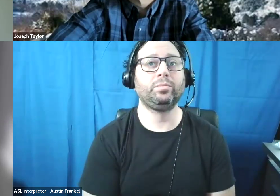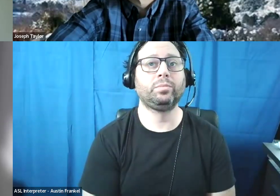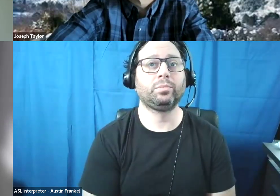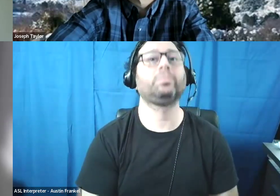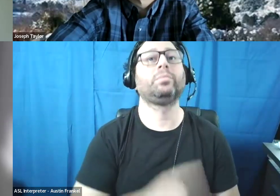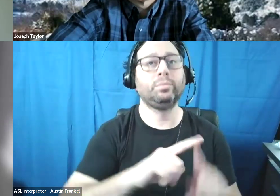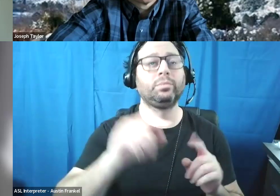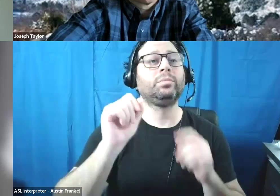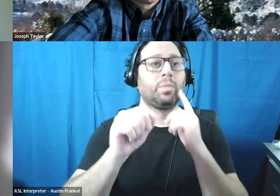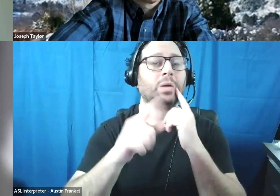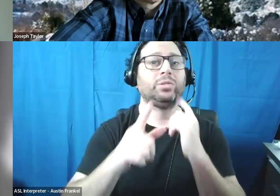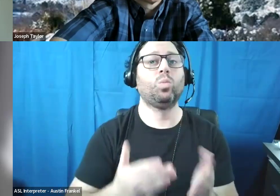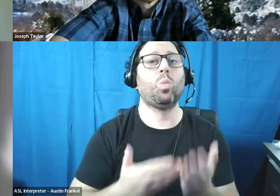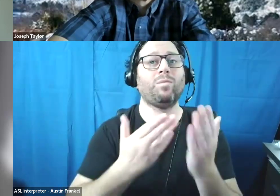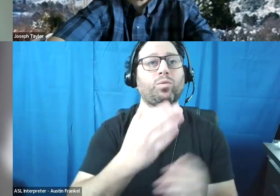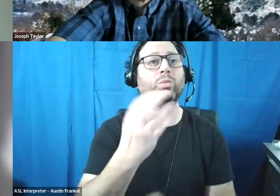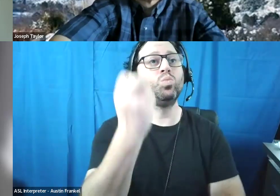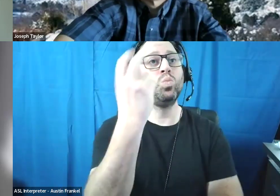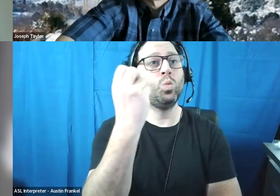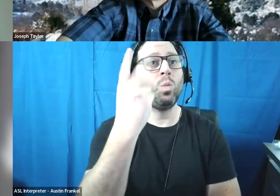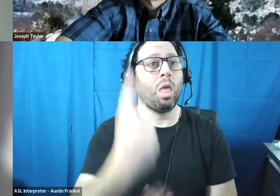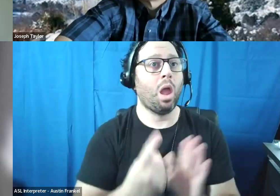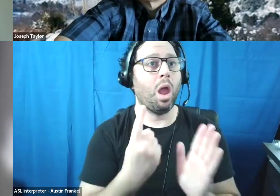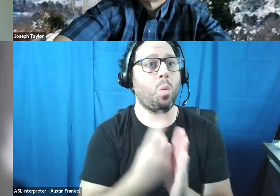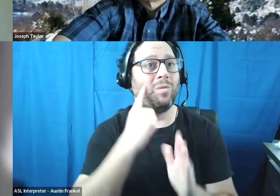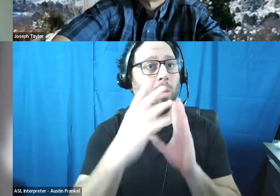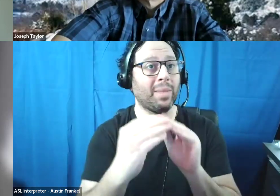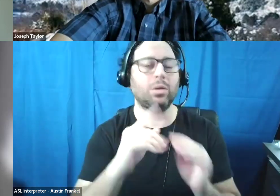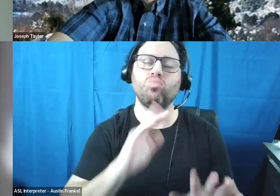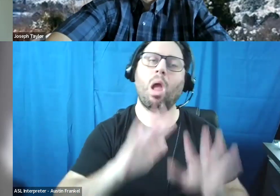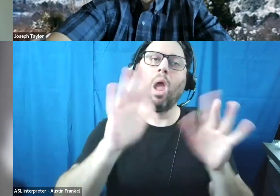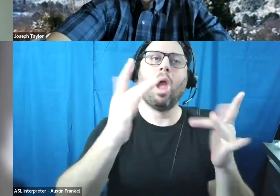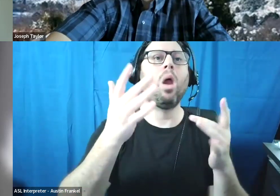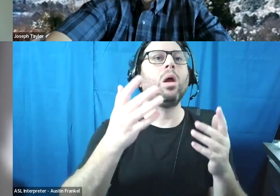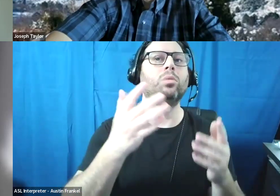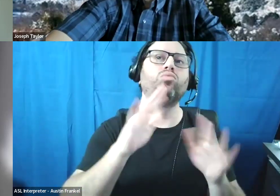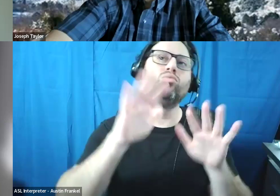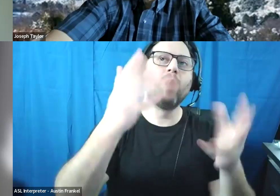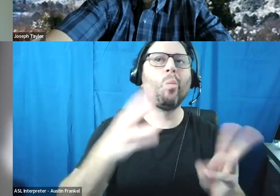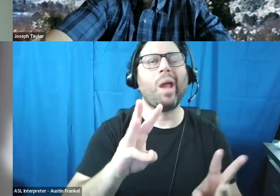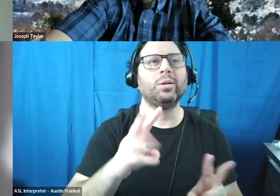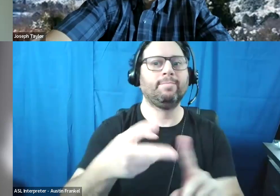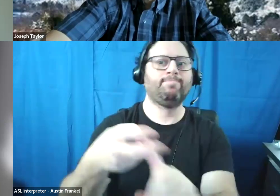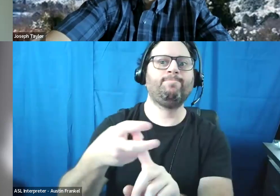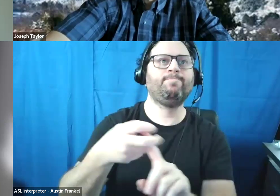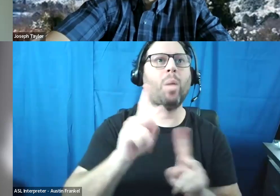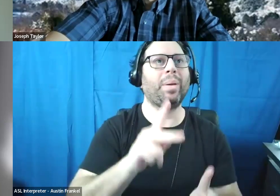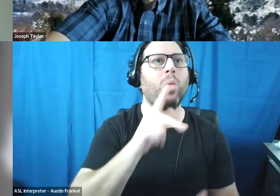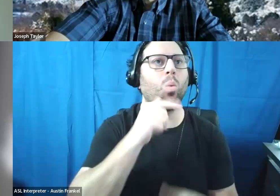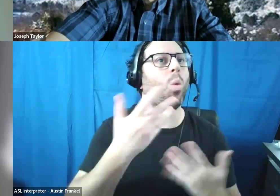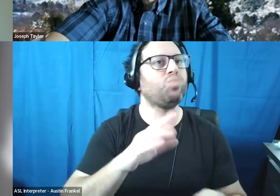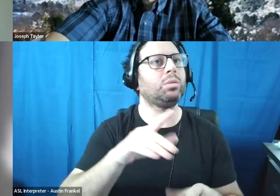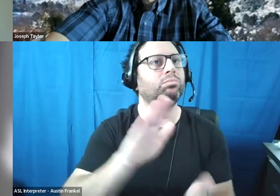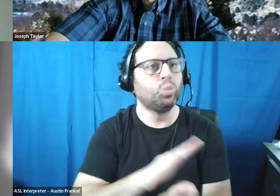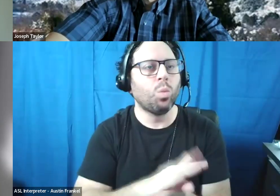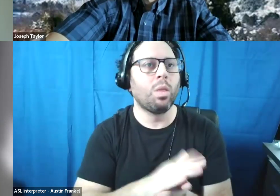offering that noon hour is a great way to be able to get people on campus when they're available. These are all